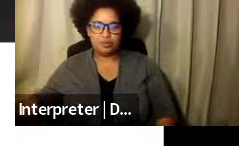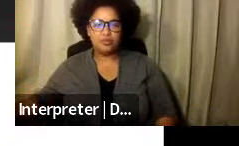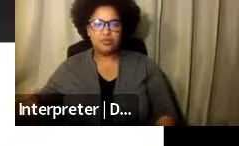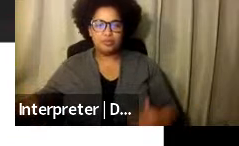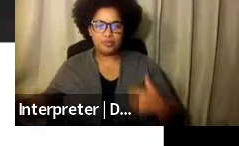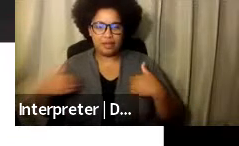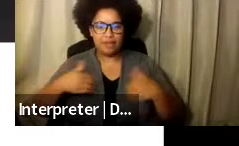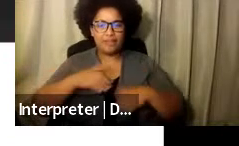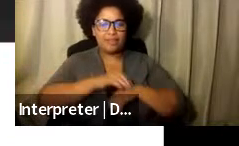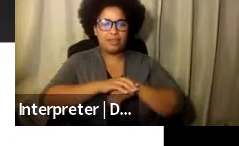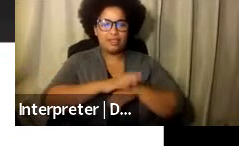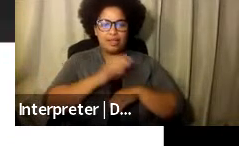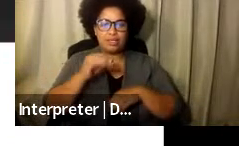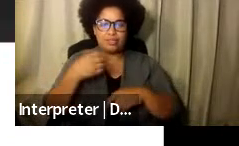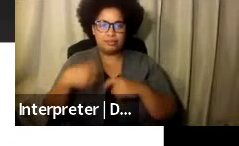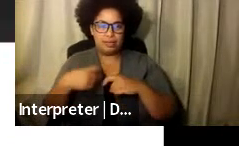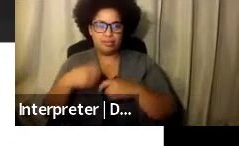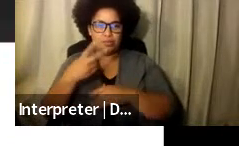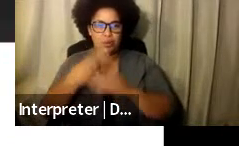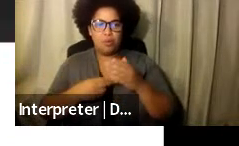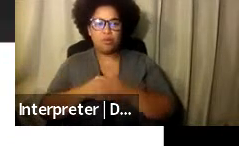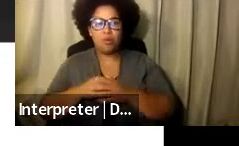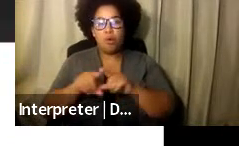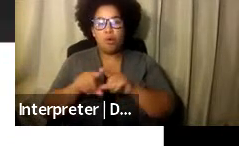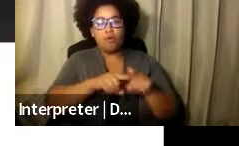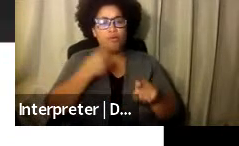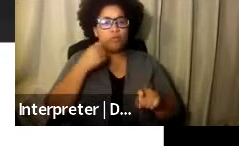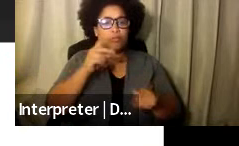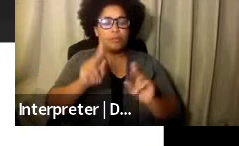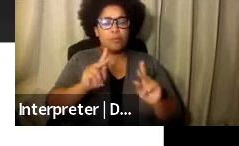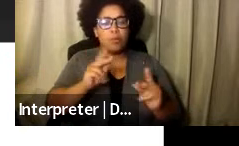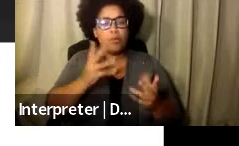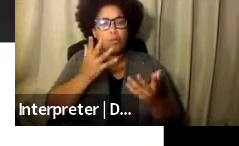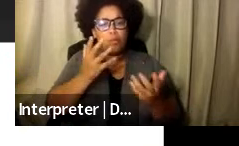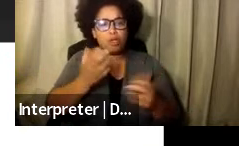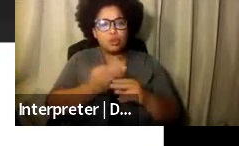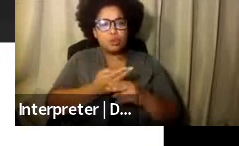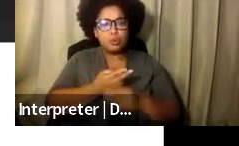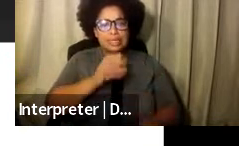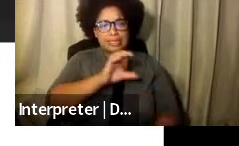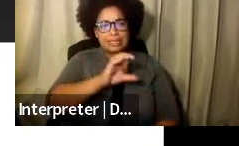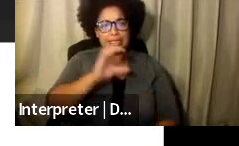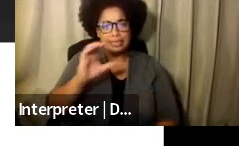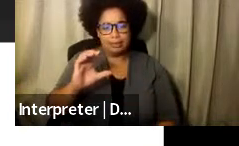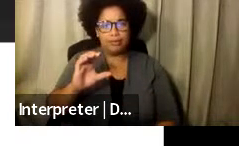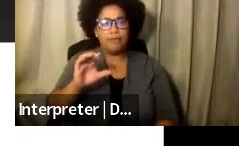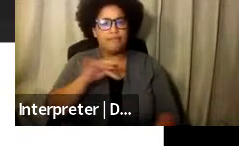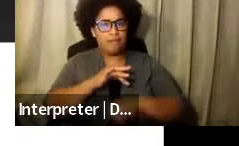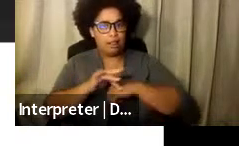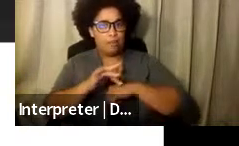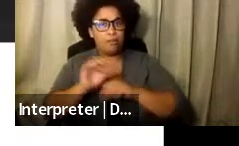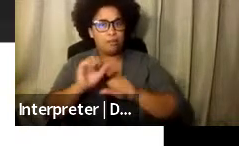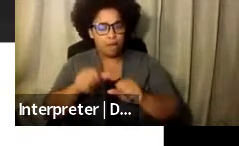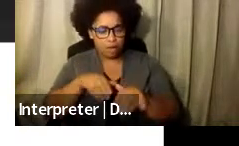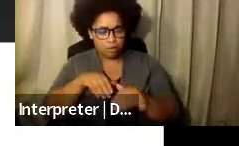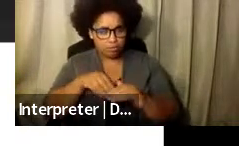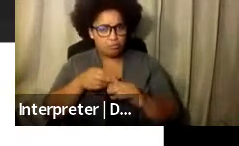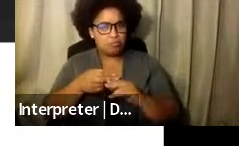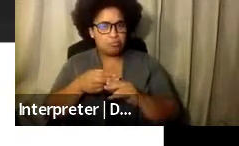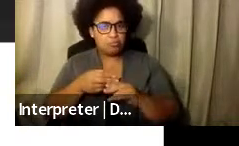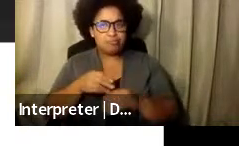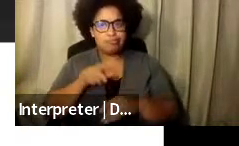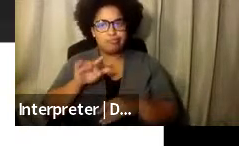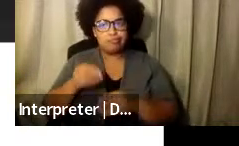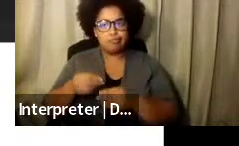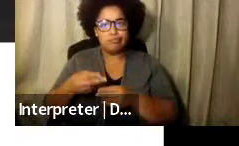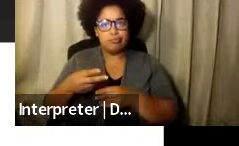and also want to remind folks we have closed captioning available. You can turn that